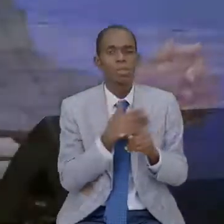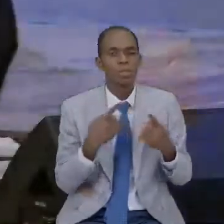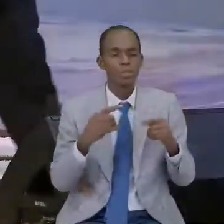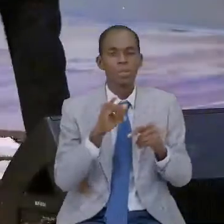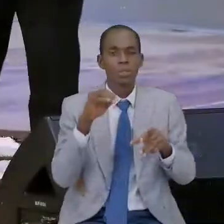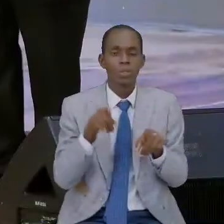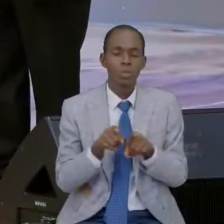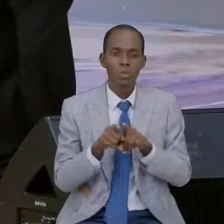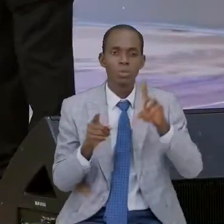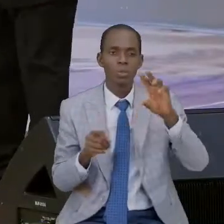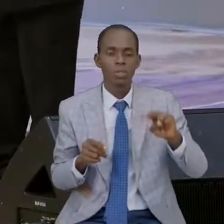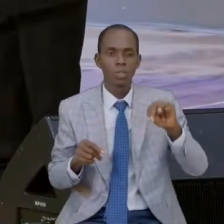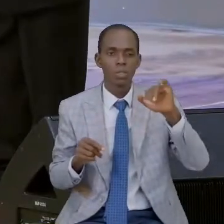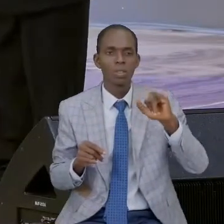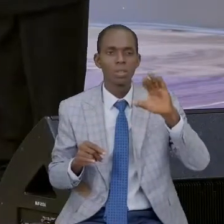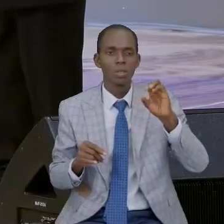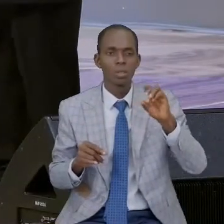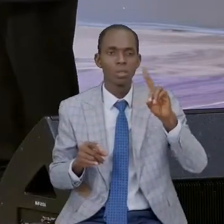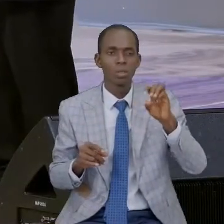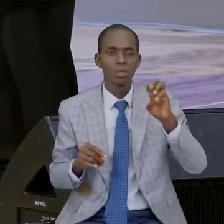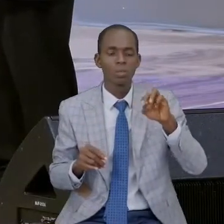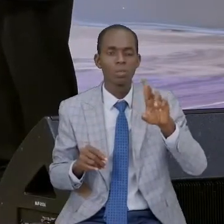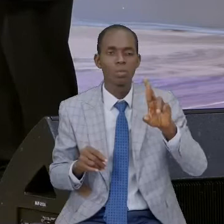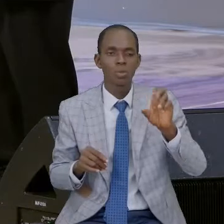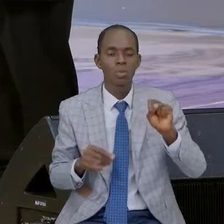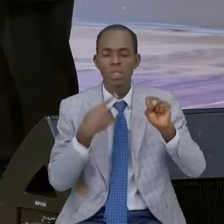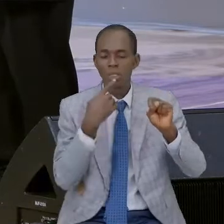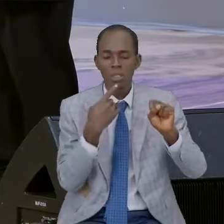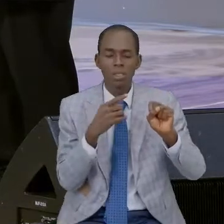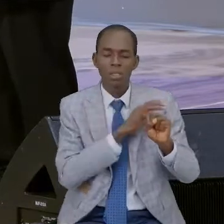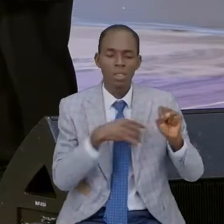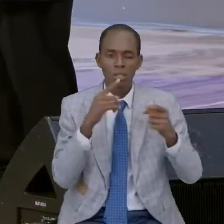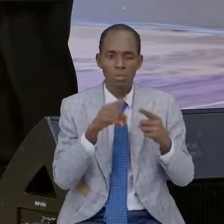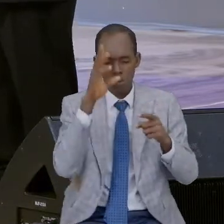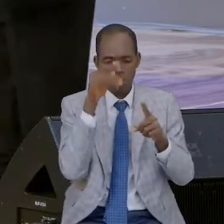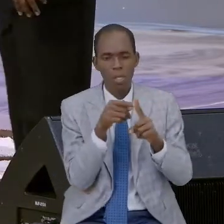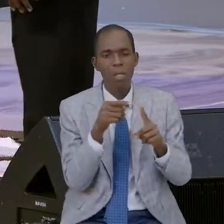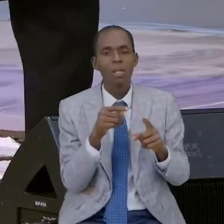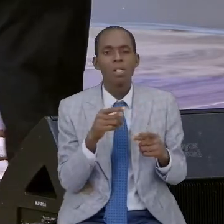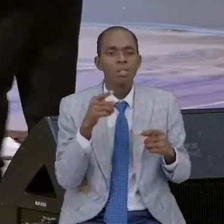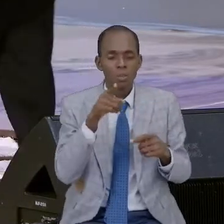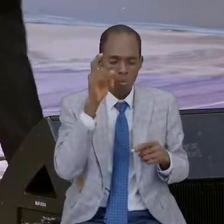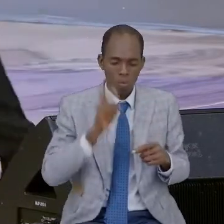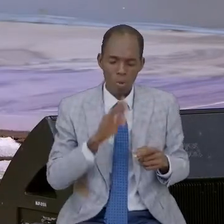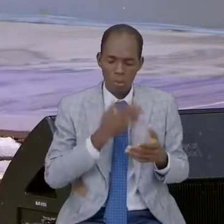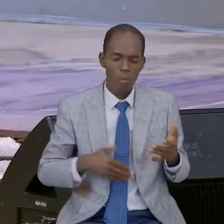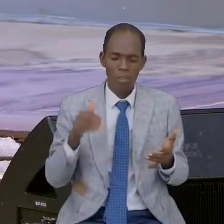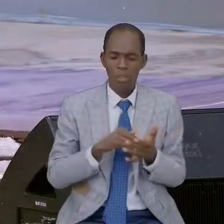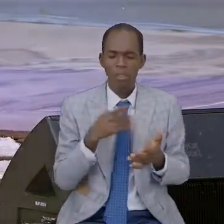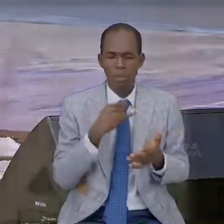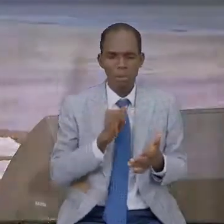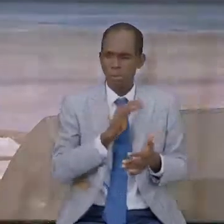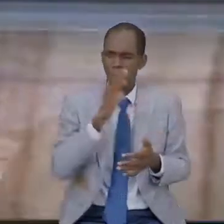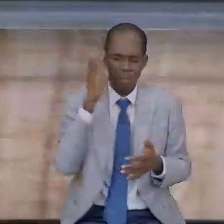even Nicodemus came, and Jesus said he must be born again. He said, how? I never heard that. And Jesus said, are you a